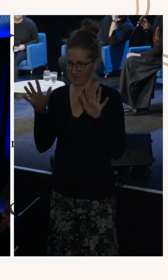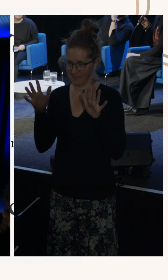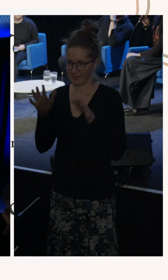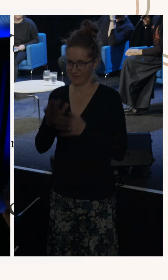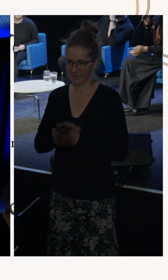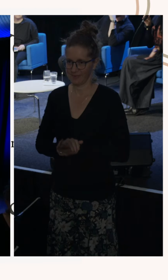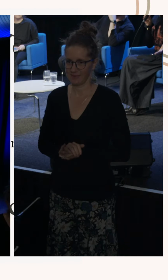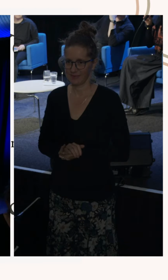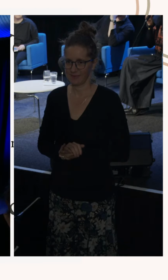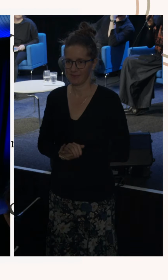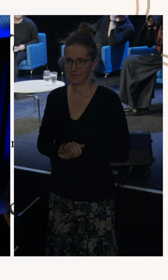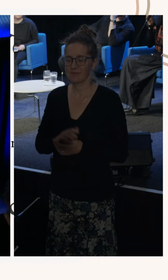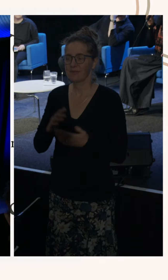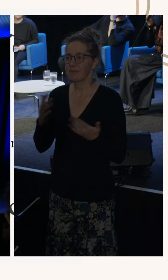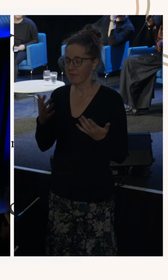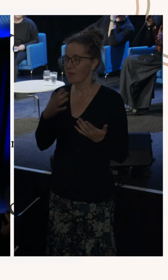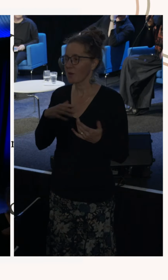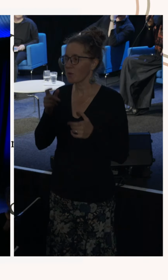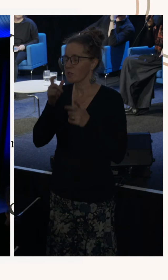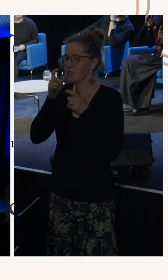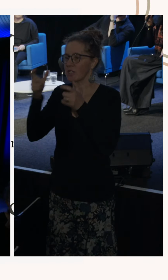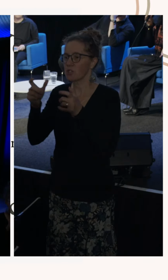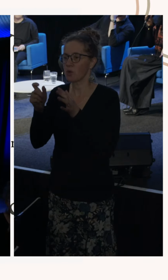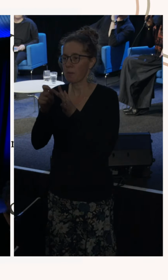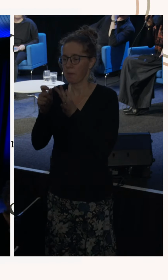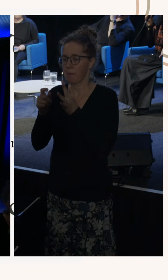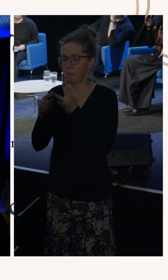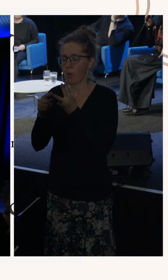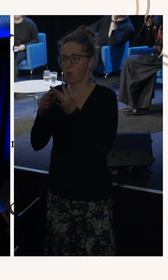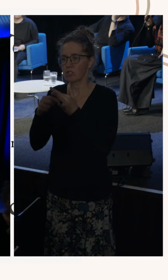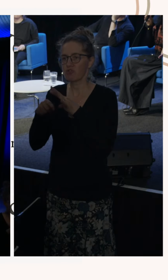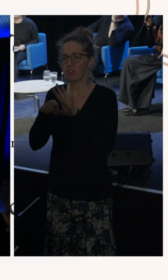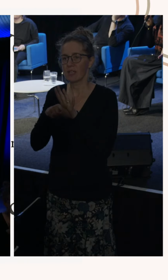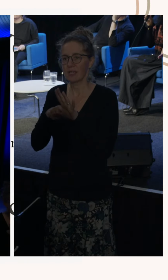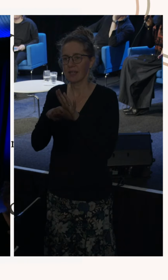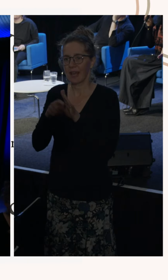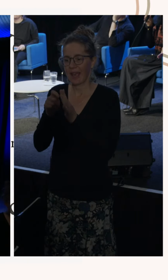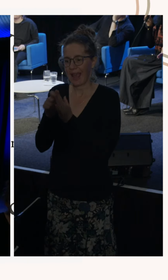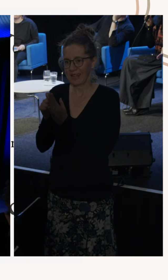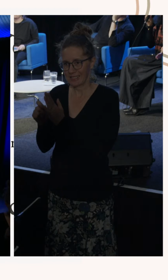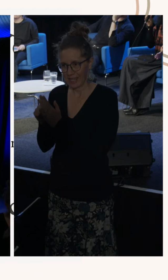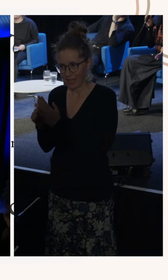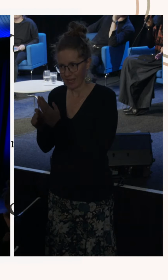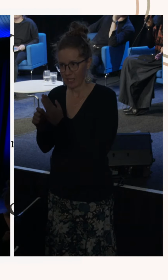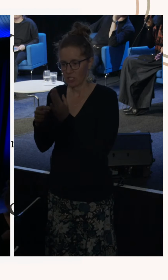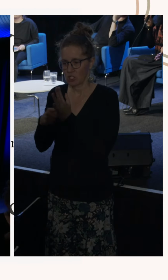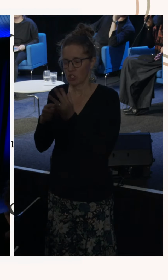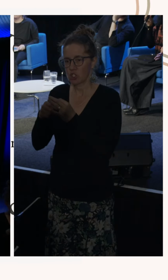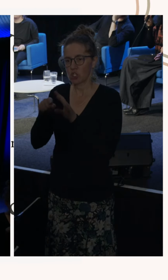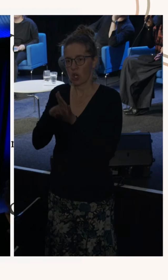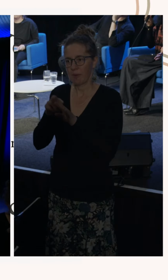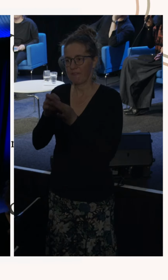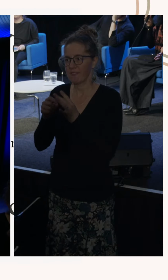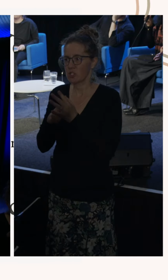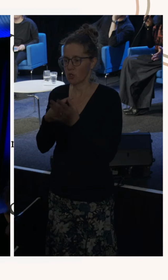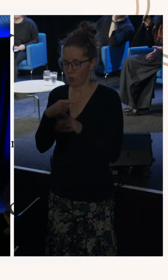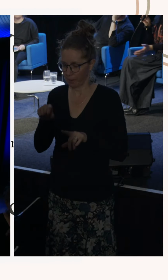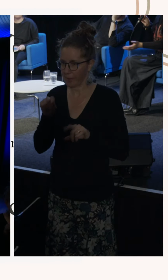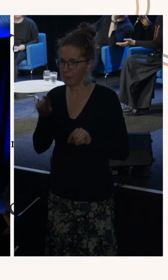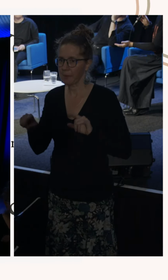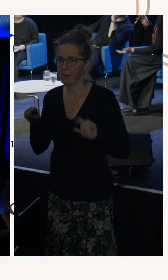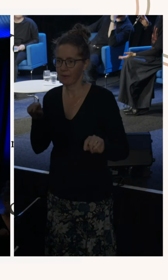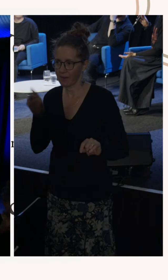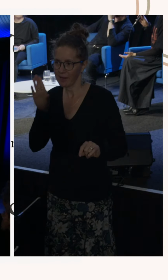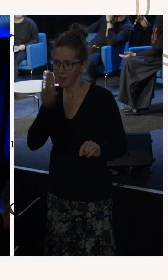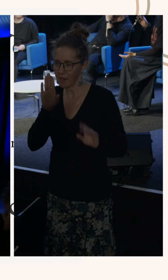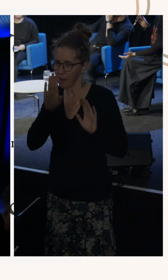So we have to do a massive shout out to our poetry editor Toby Fitch, who just has like amazing taste, as you